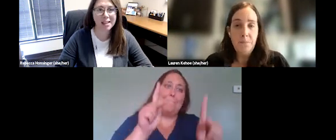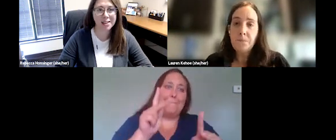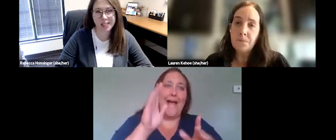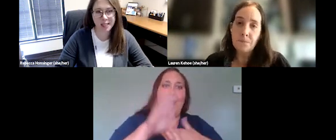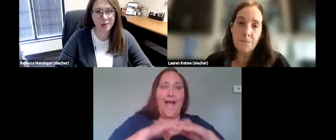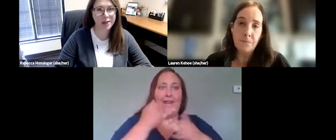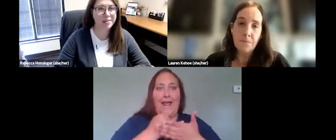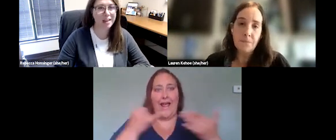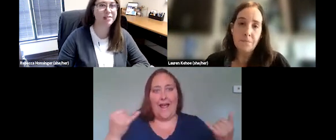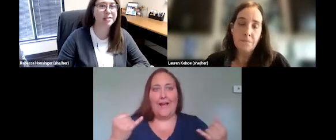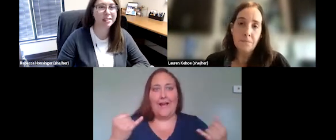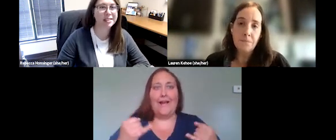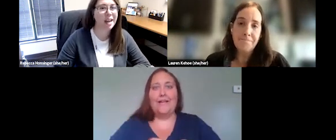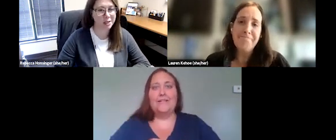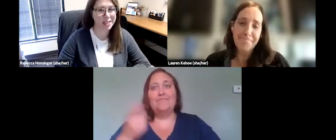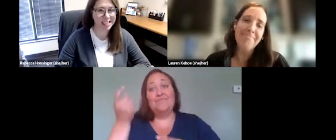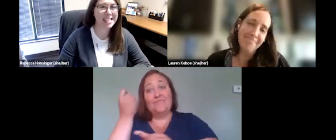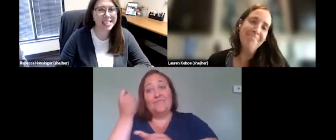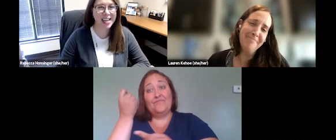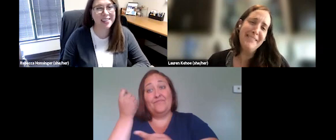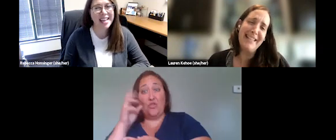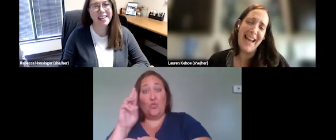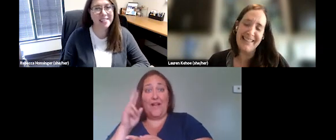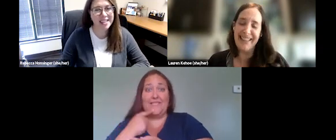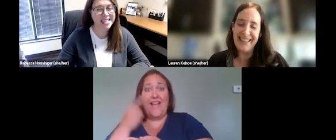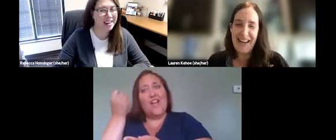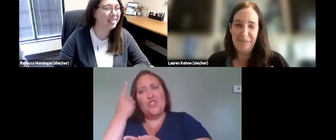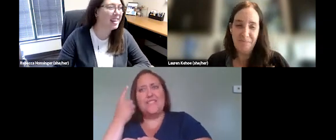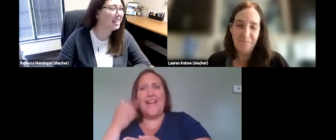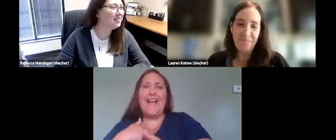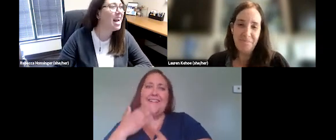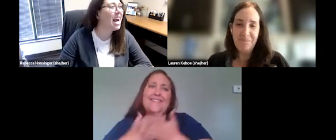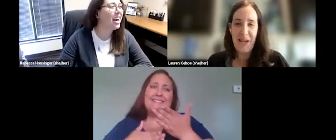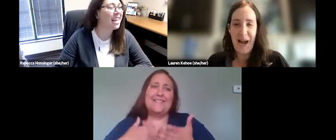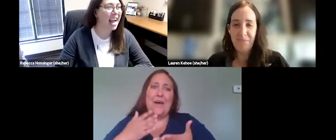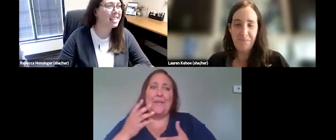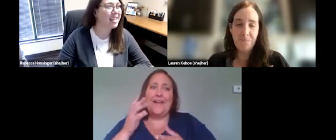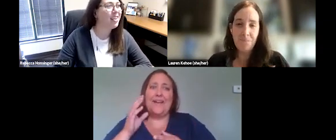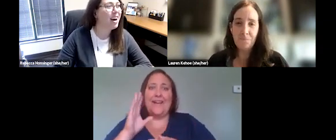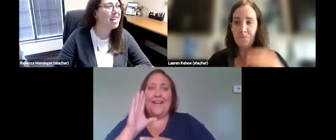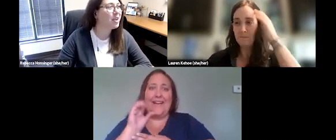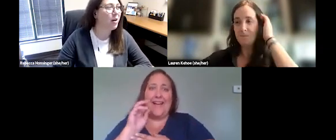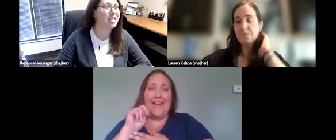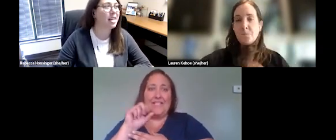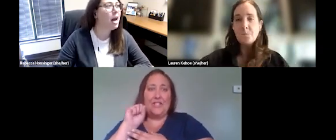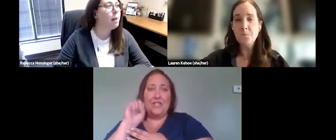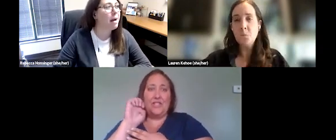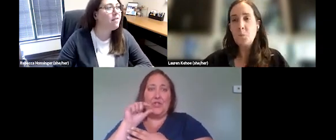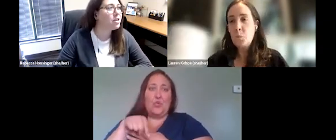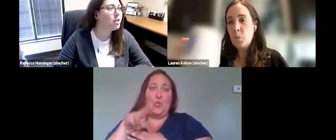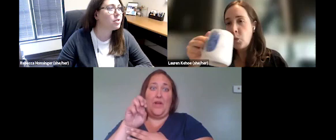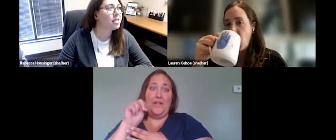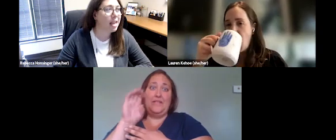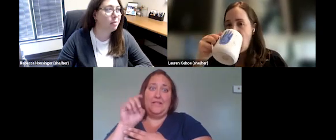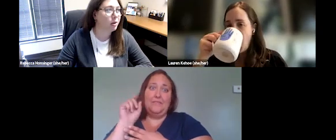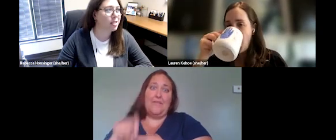Fantastic. And that's understandable. You have to have consequences. So exactly. That's tough. Yeah. Okay. So another question. My